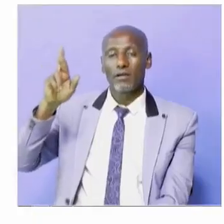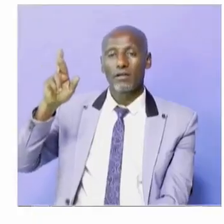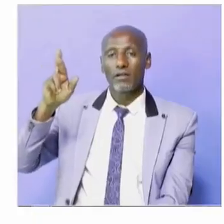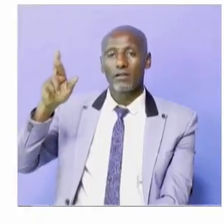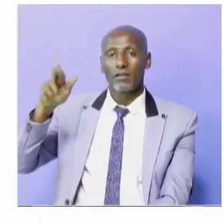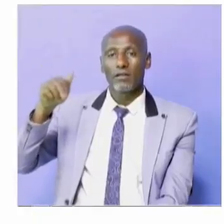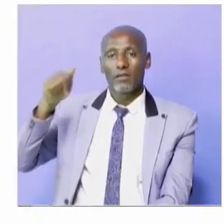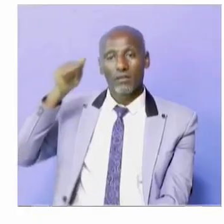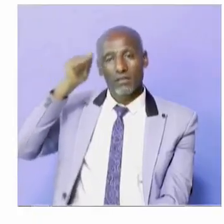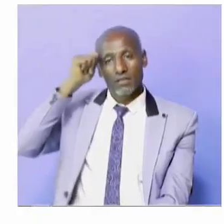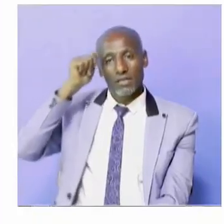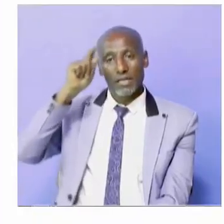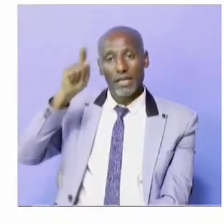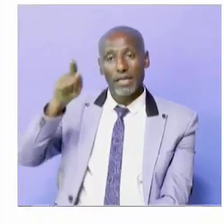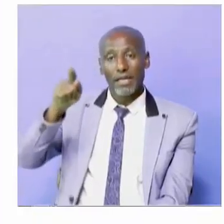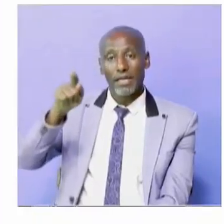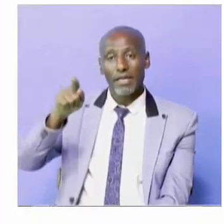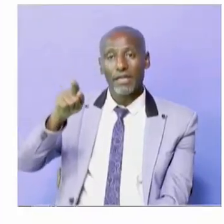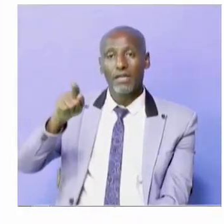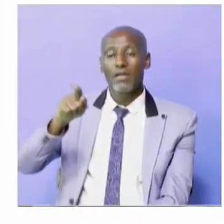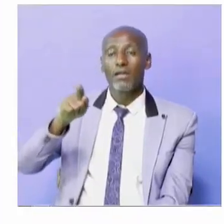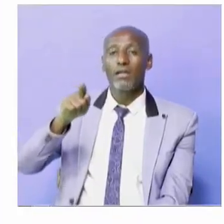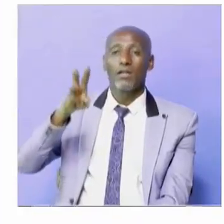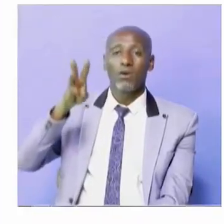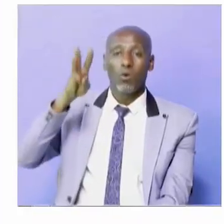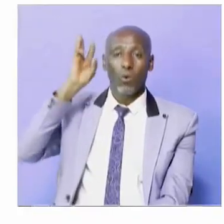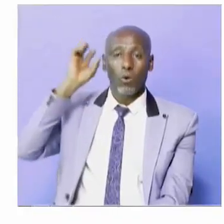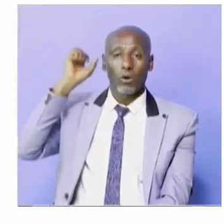He was born in